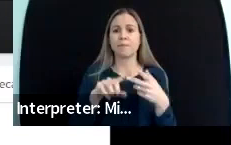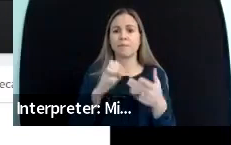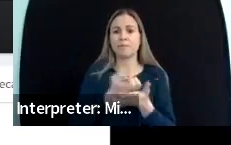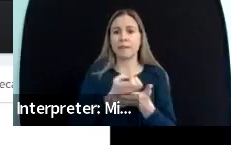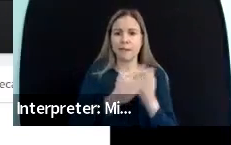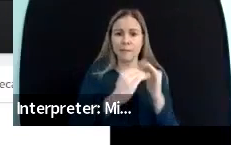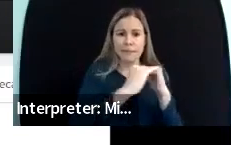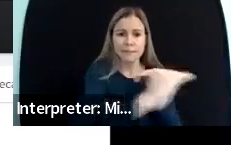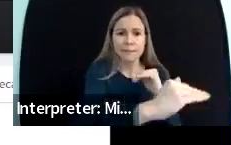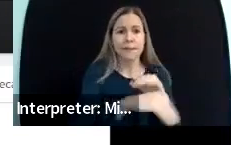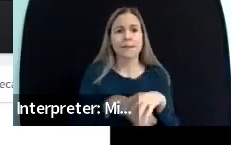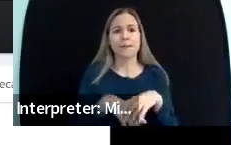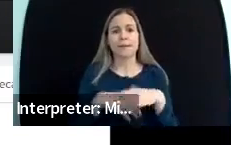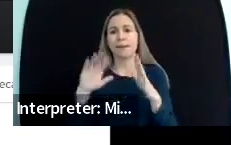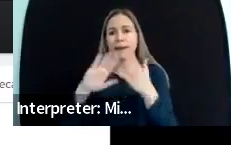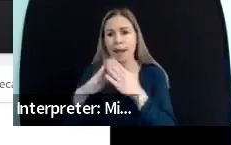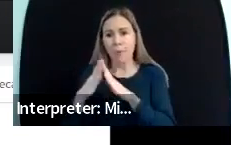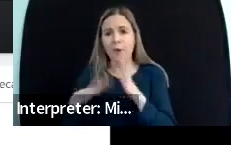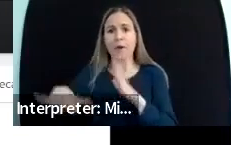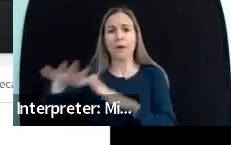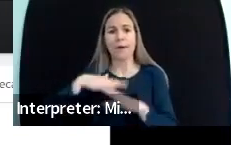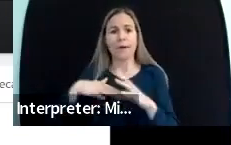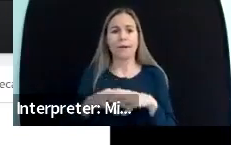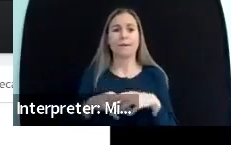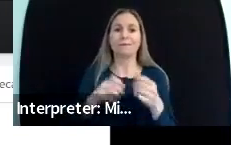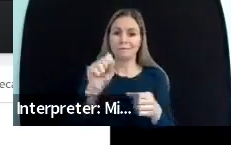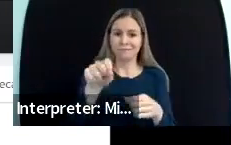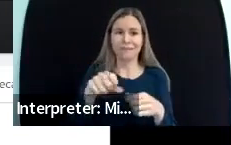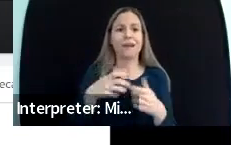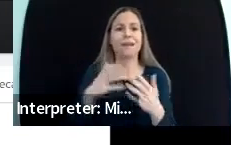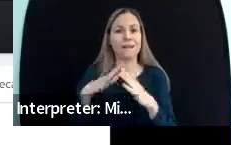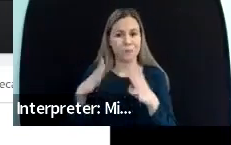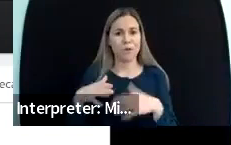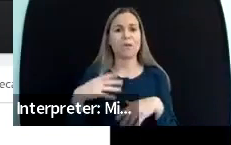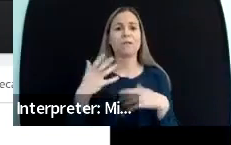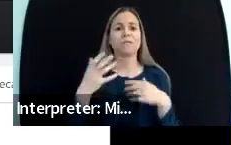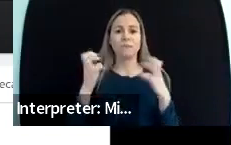healthcare. Yeah, I see healthcare a lot for sure. Education, interestingly,